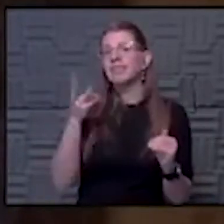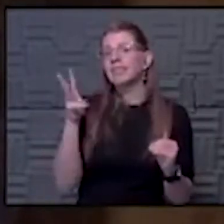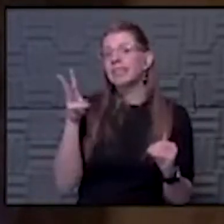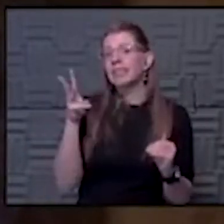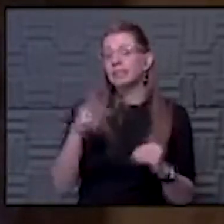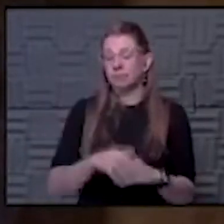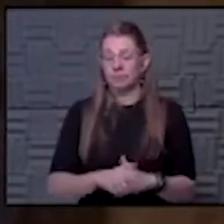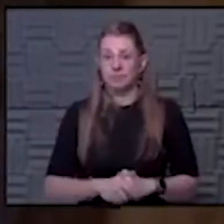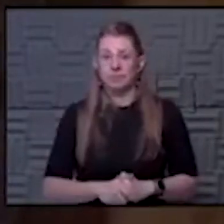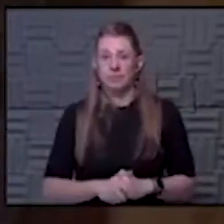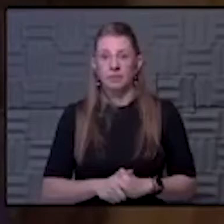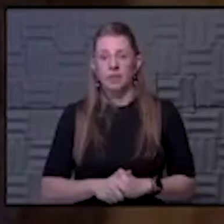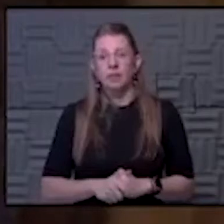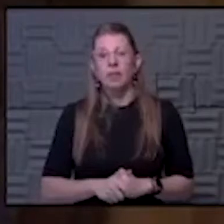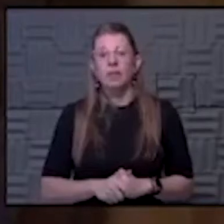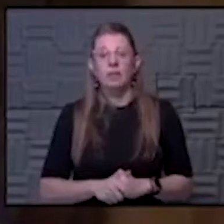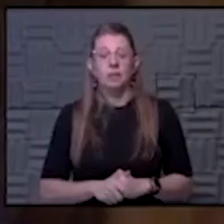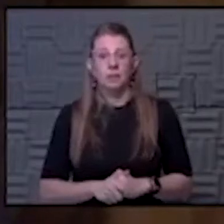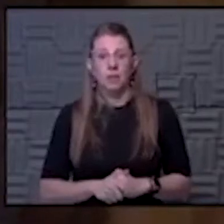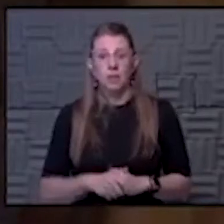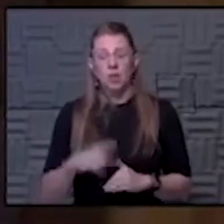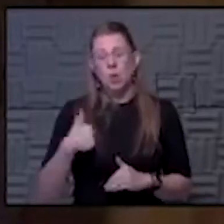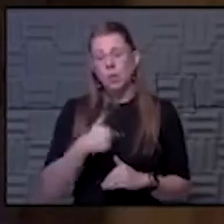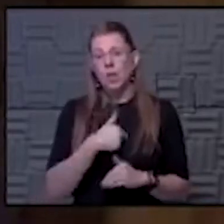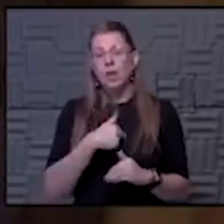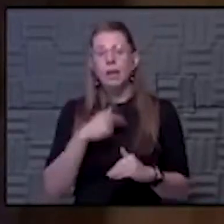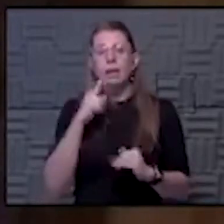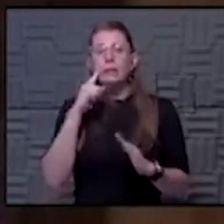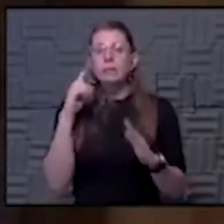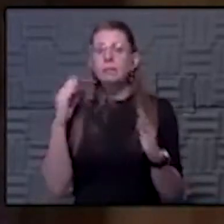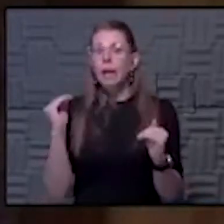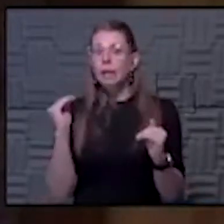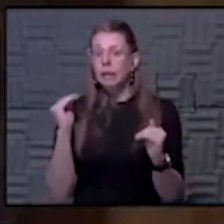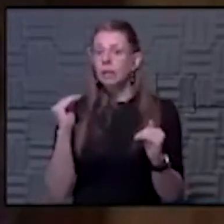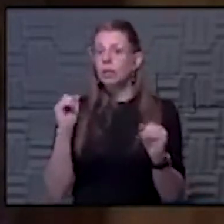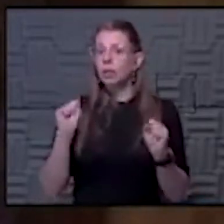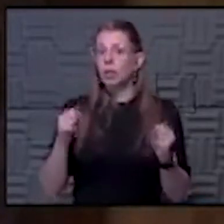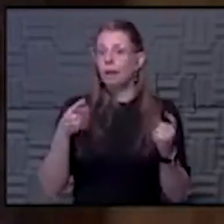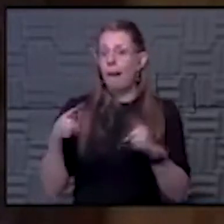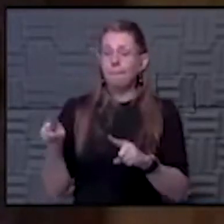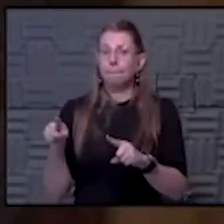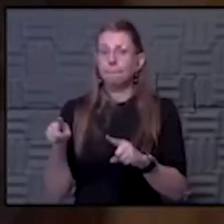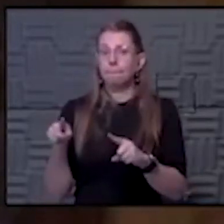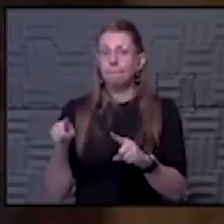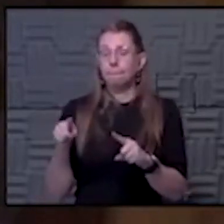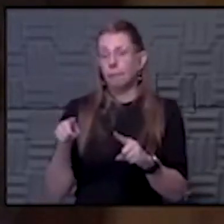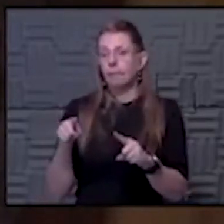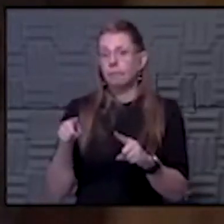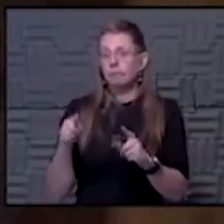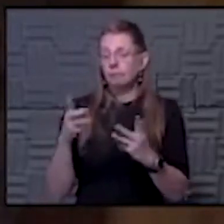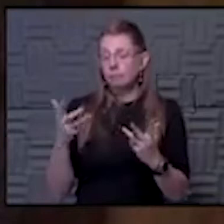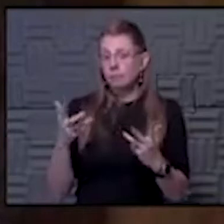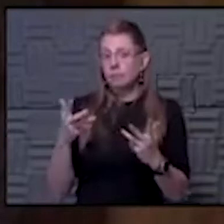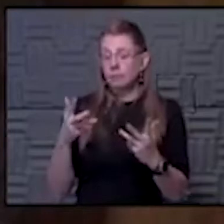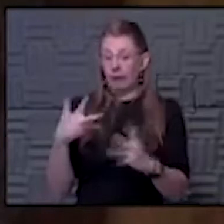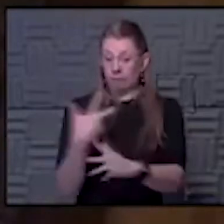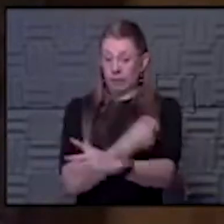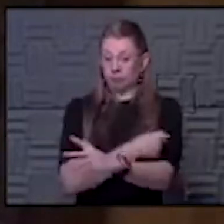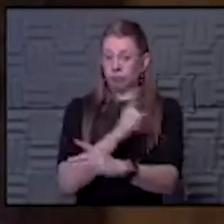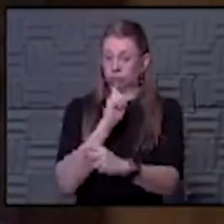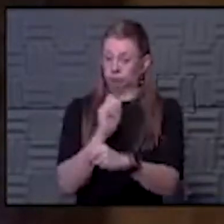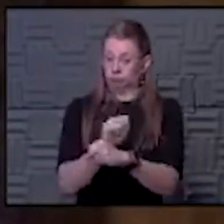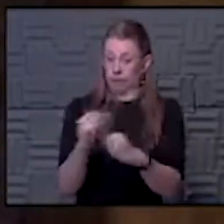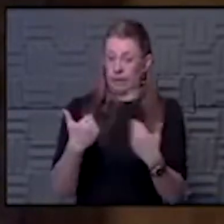16. So we are anticipating that that could come online, and once we have a vaccine that's appropriate